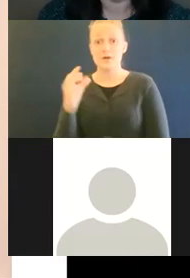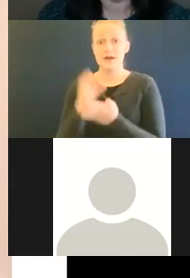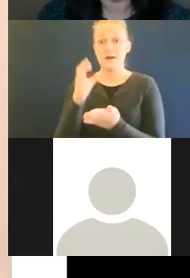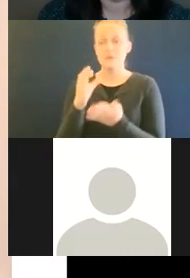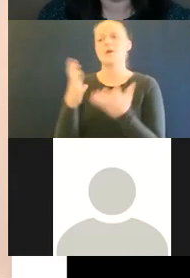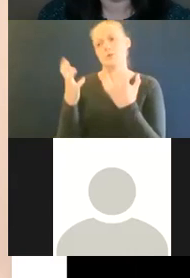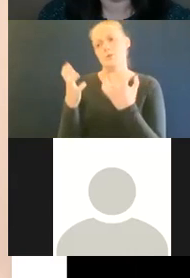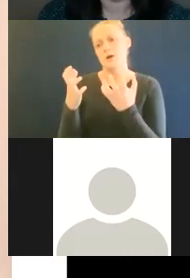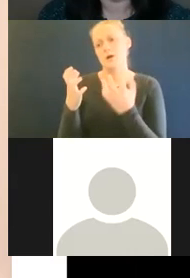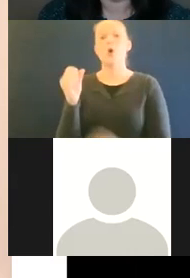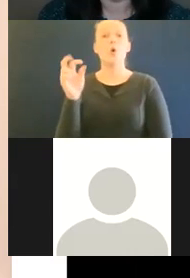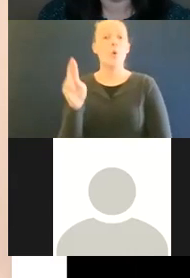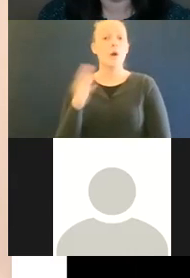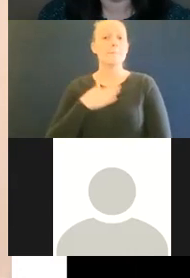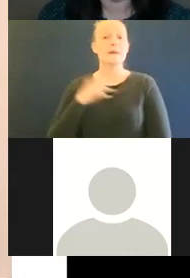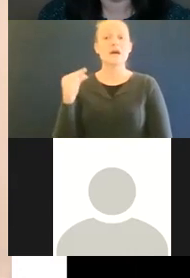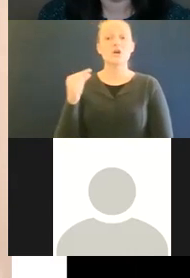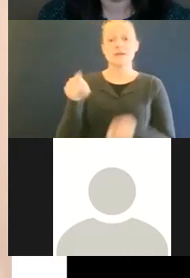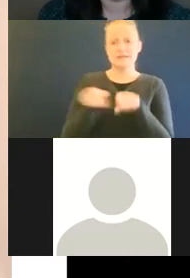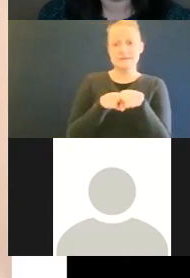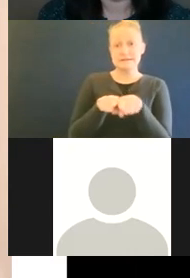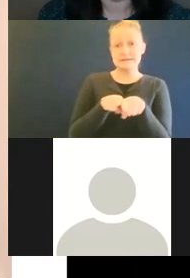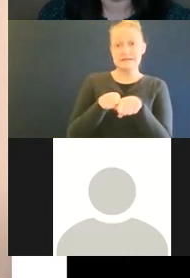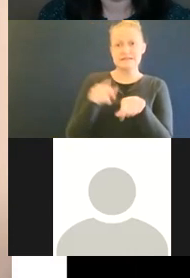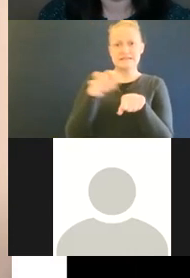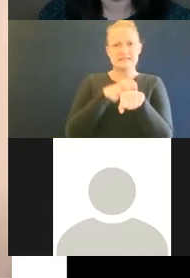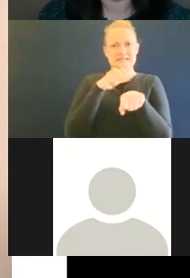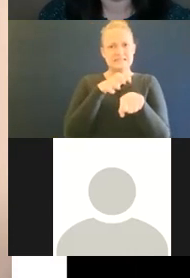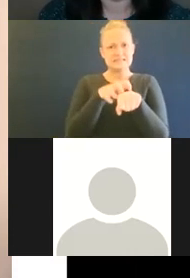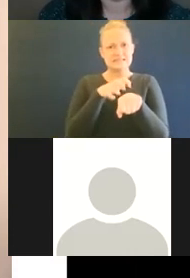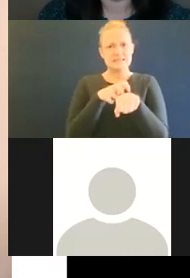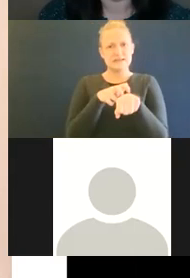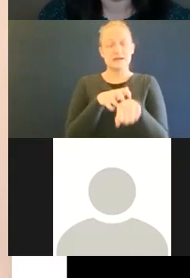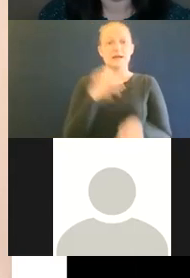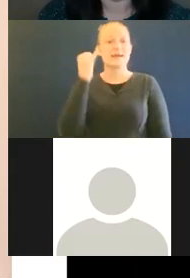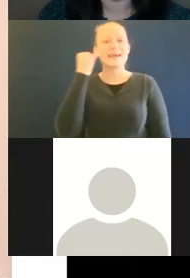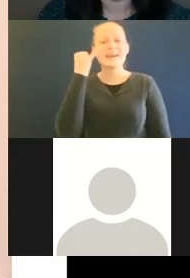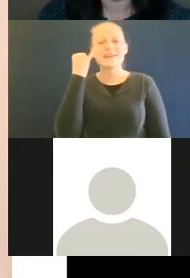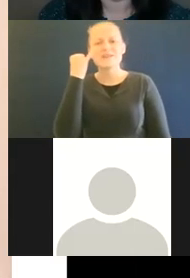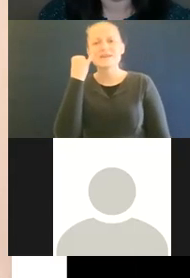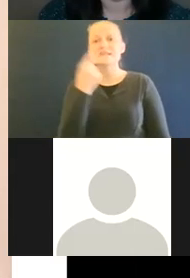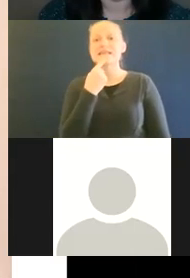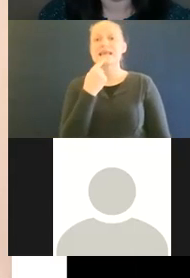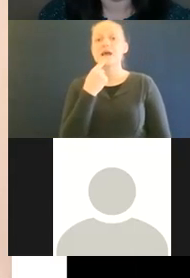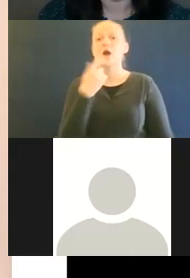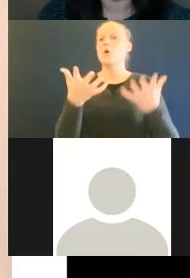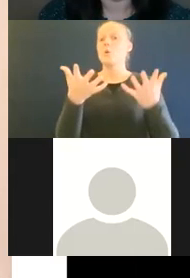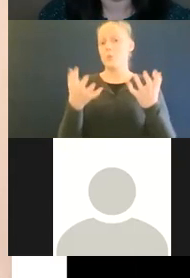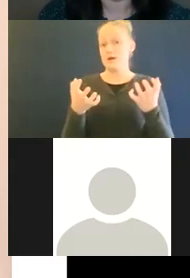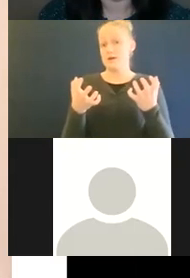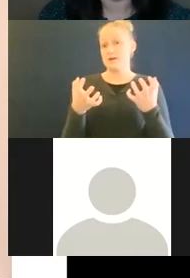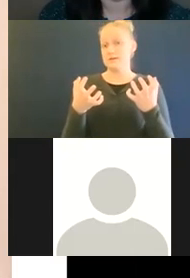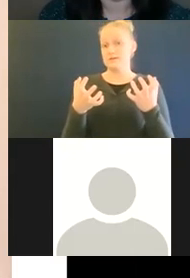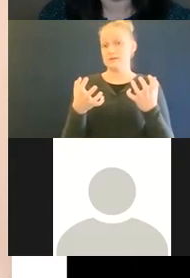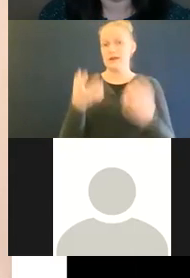itching. But if I said want, that could give you an indication that